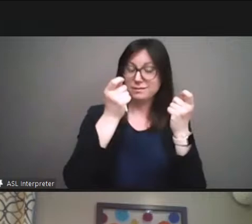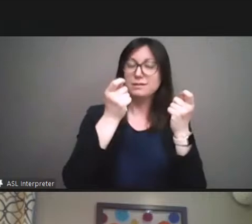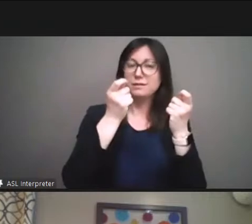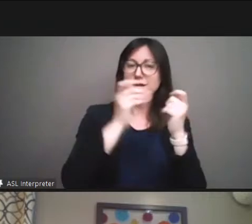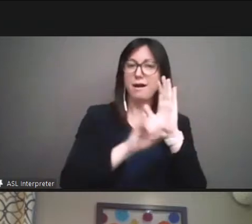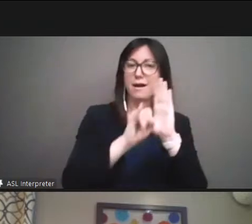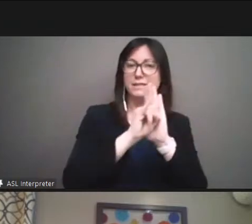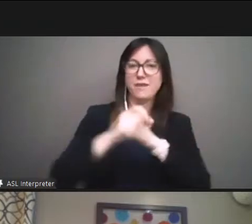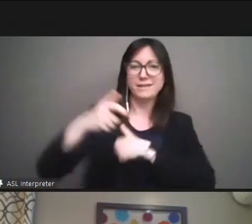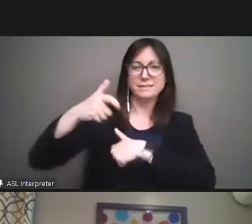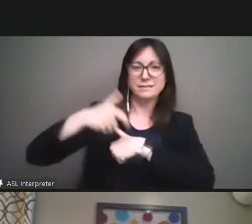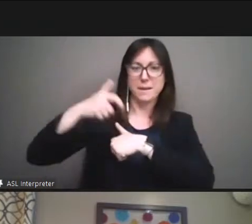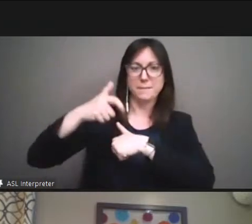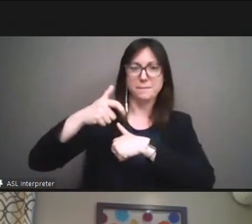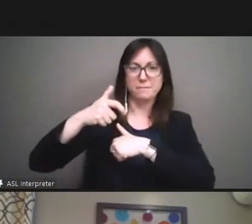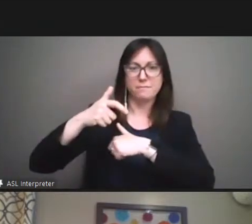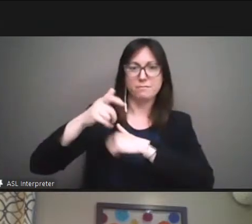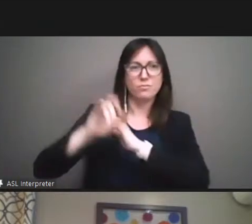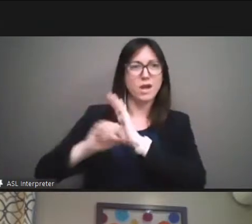progress because